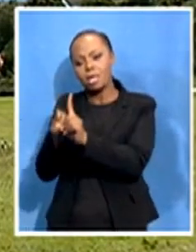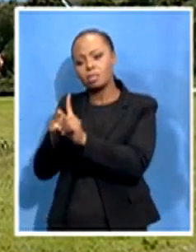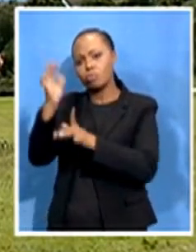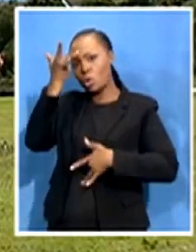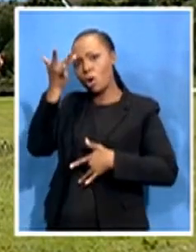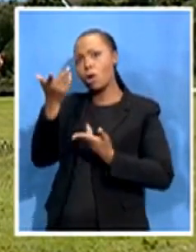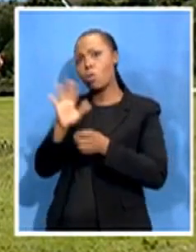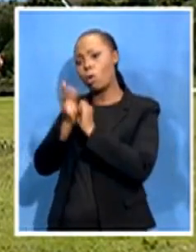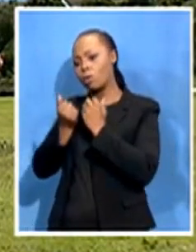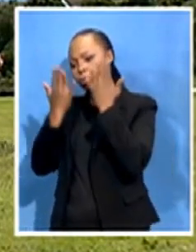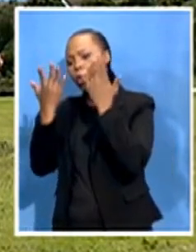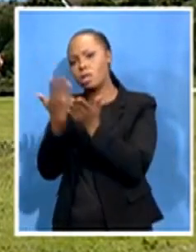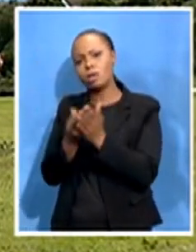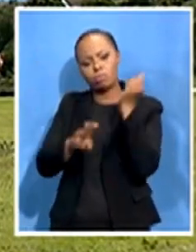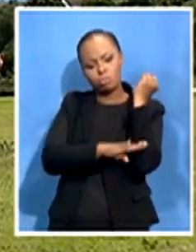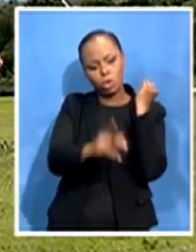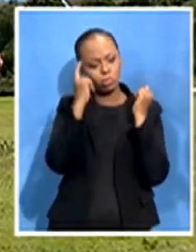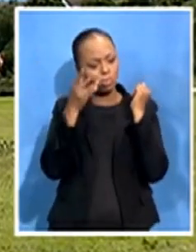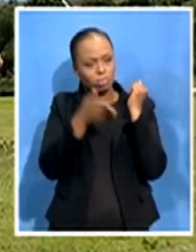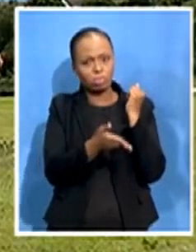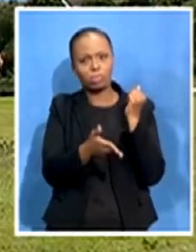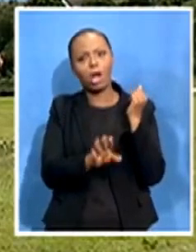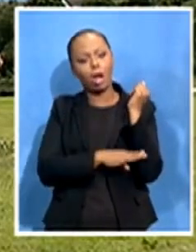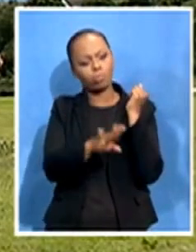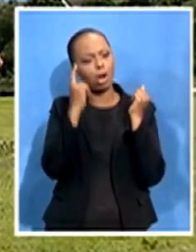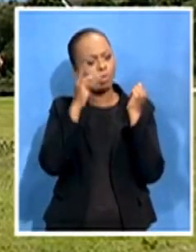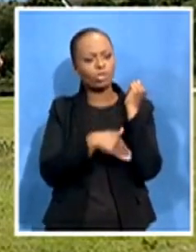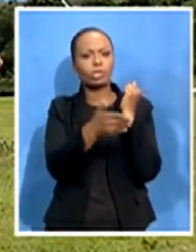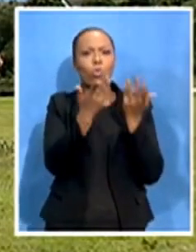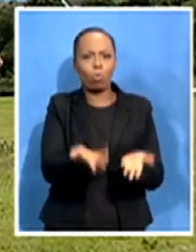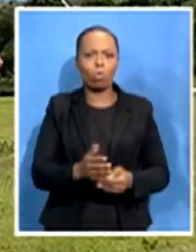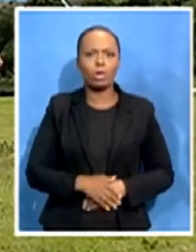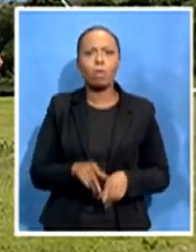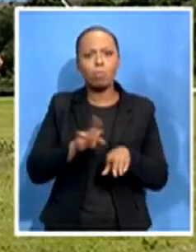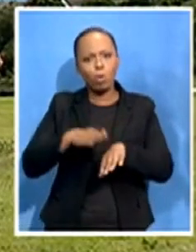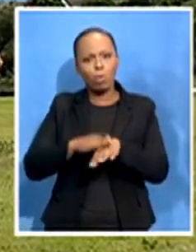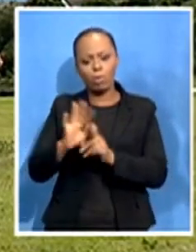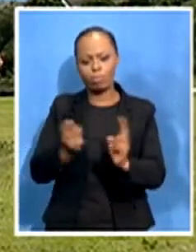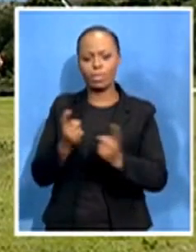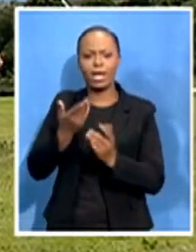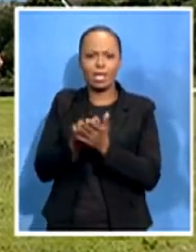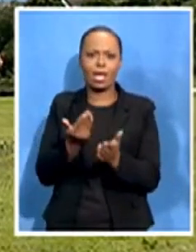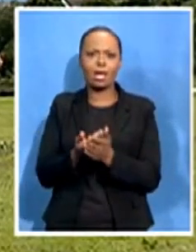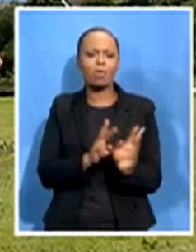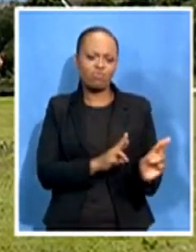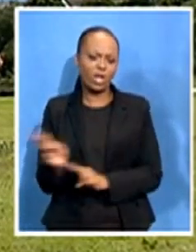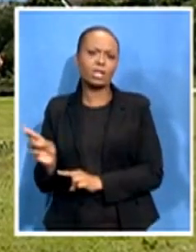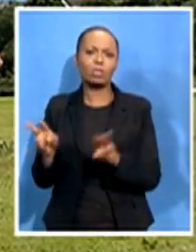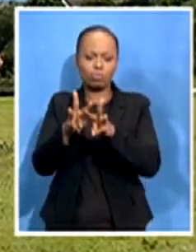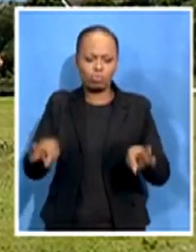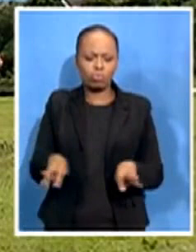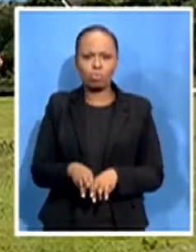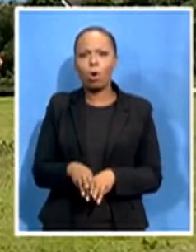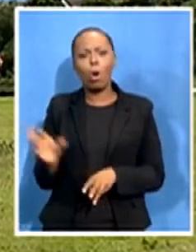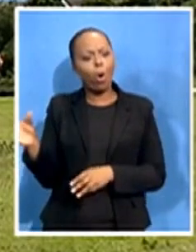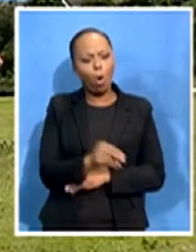Hospital that's also able to take more patients that are positive with COVID-19. So he said that despite all the rumors and all the fears, he is very much